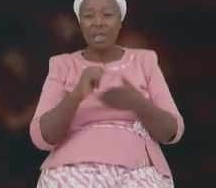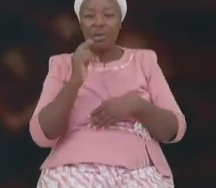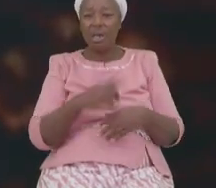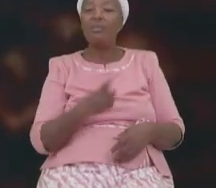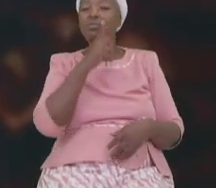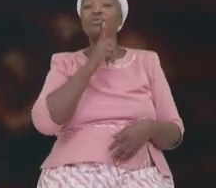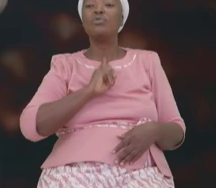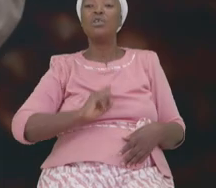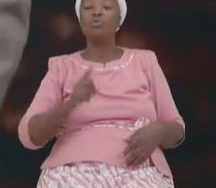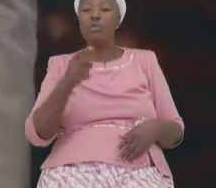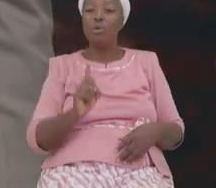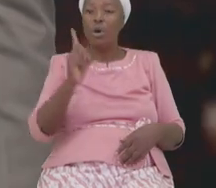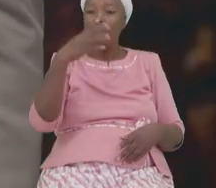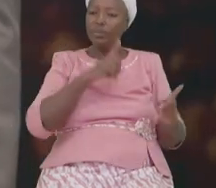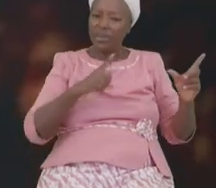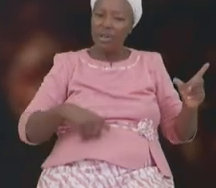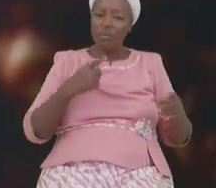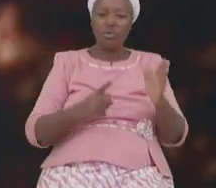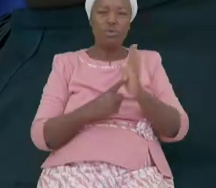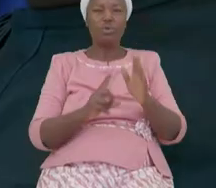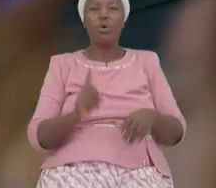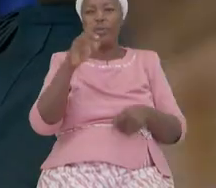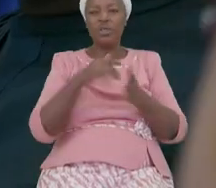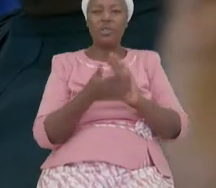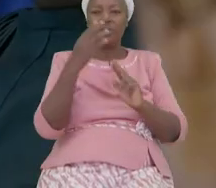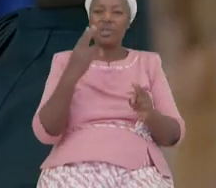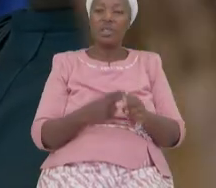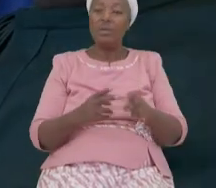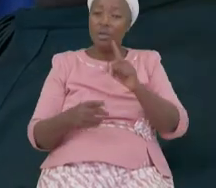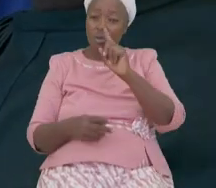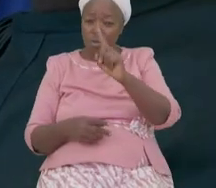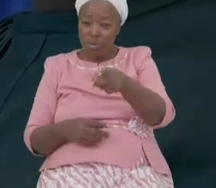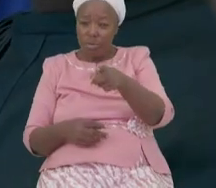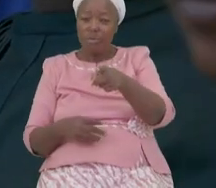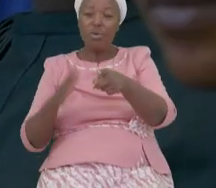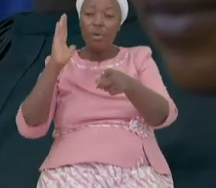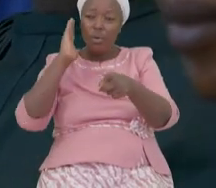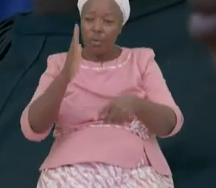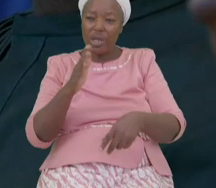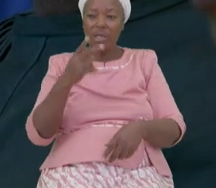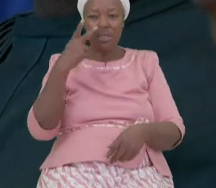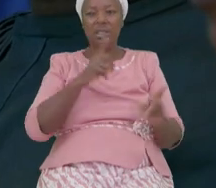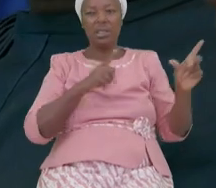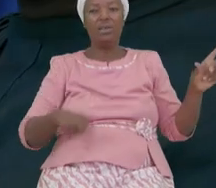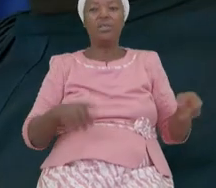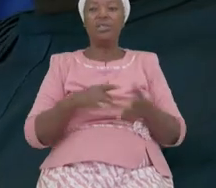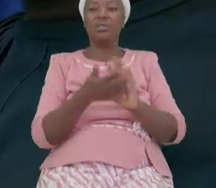you up, the Lord will show up. You will see the